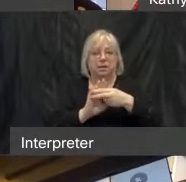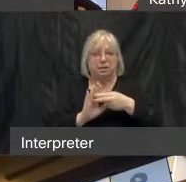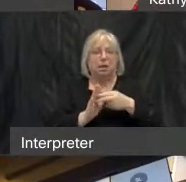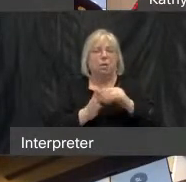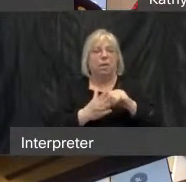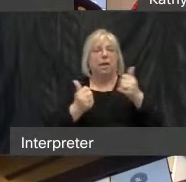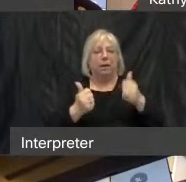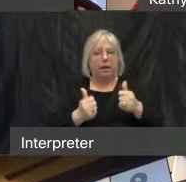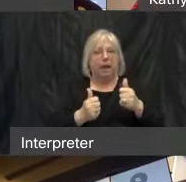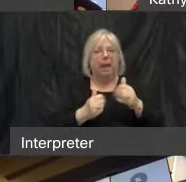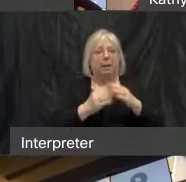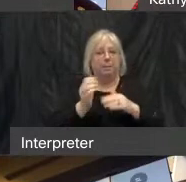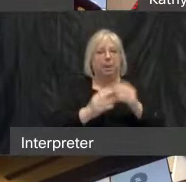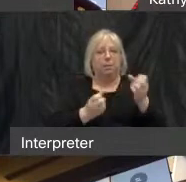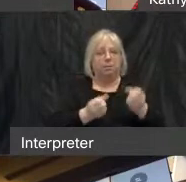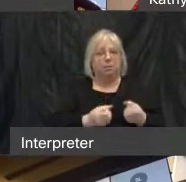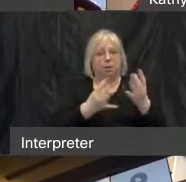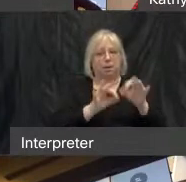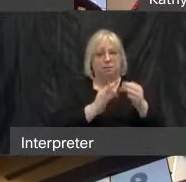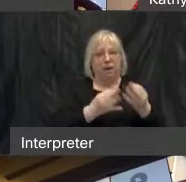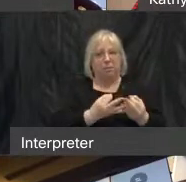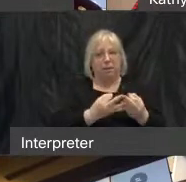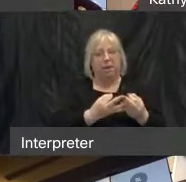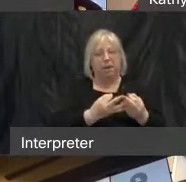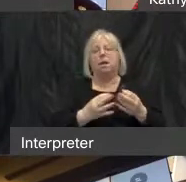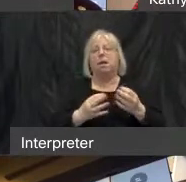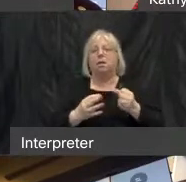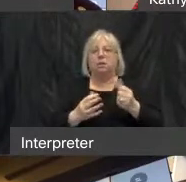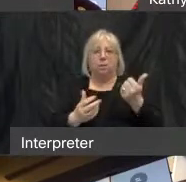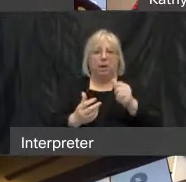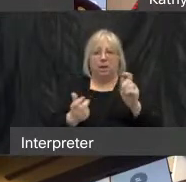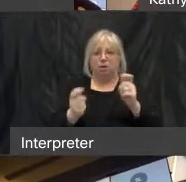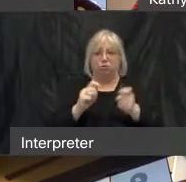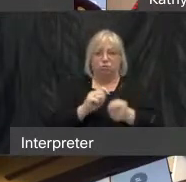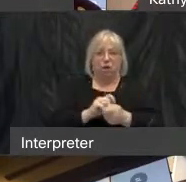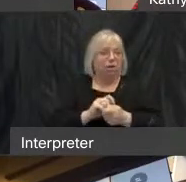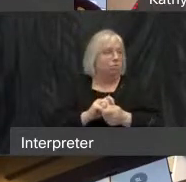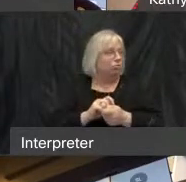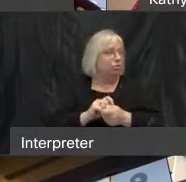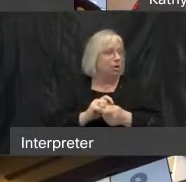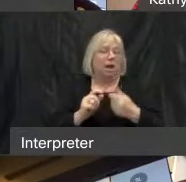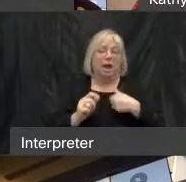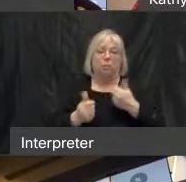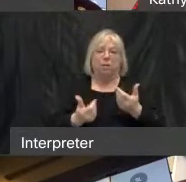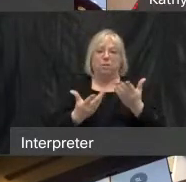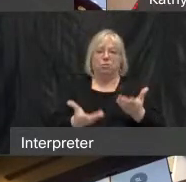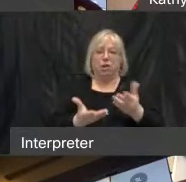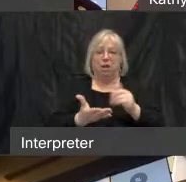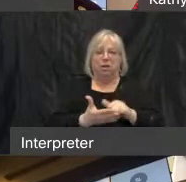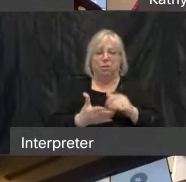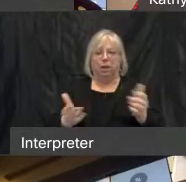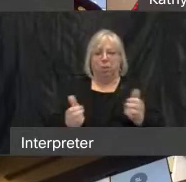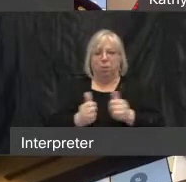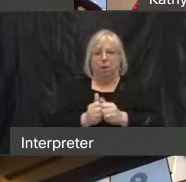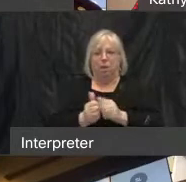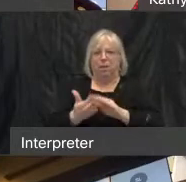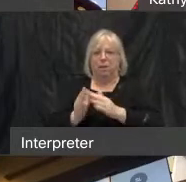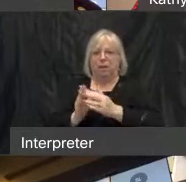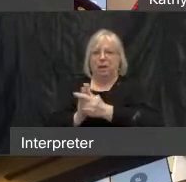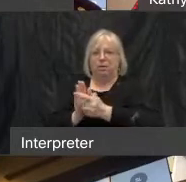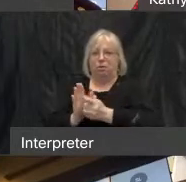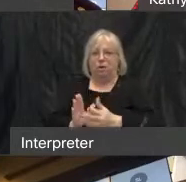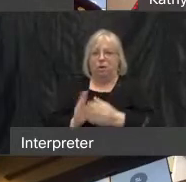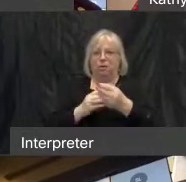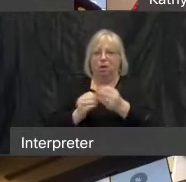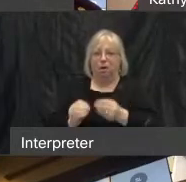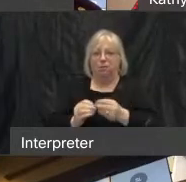they can develop in. So any change that we do, I would just suggest that we get with the city attorney's office